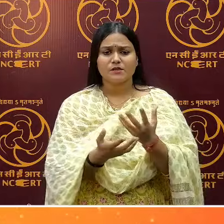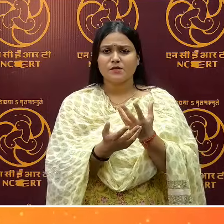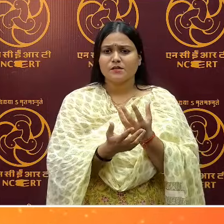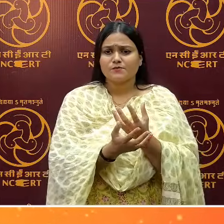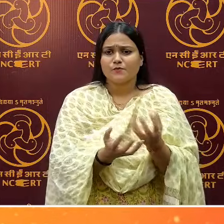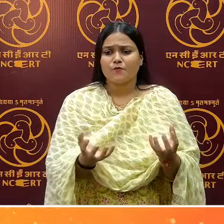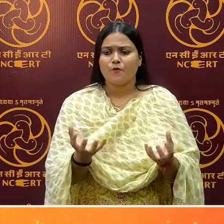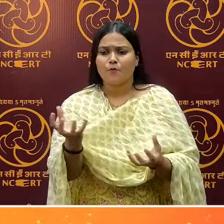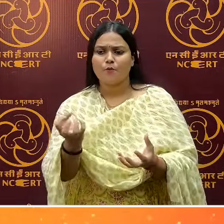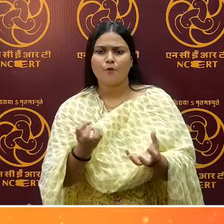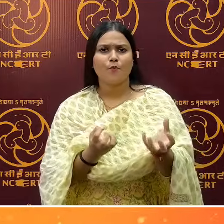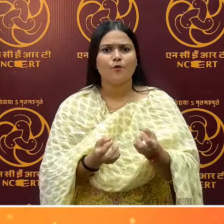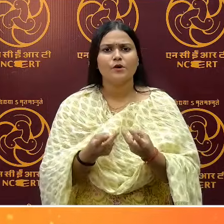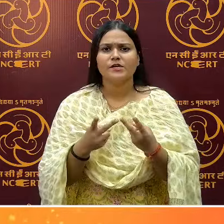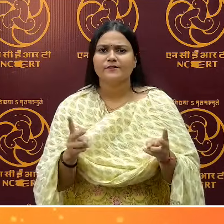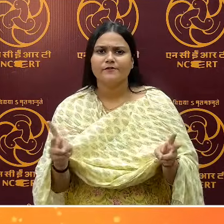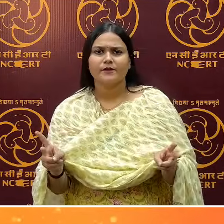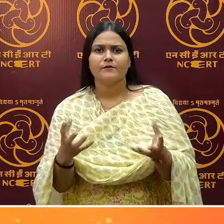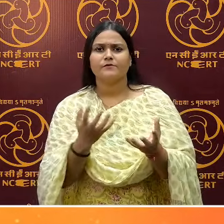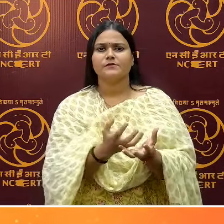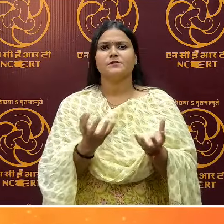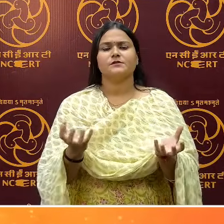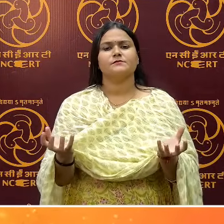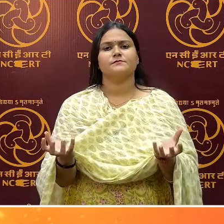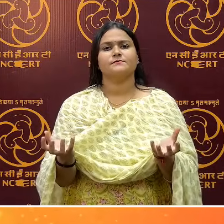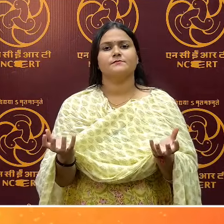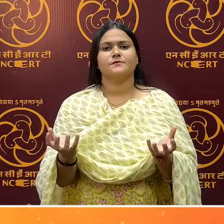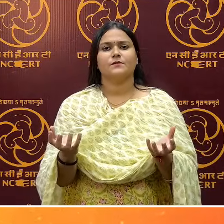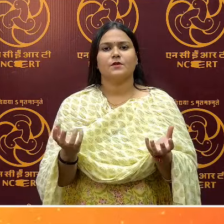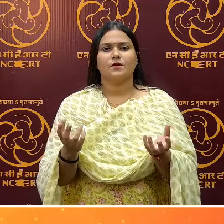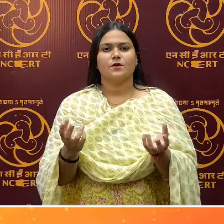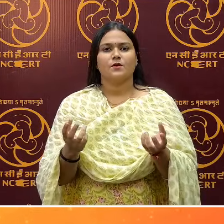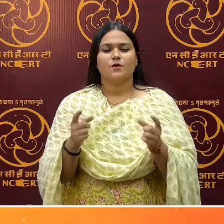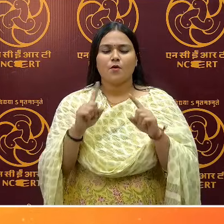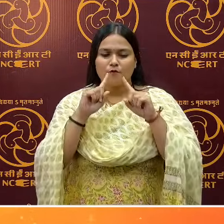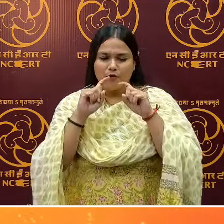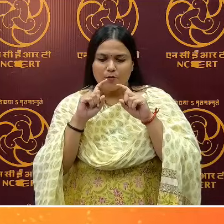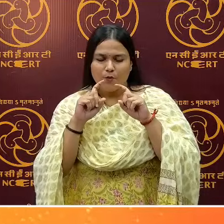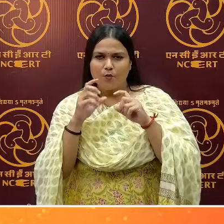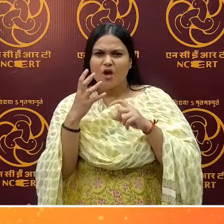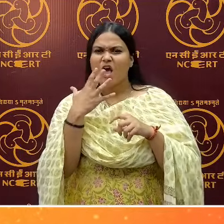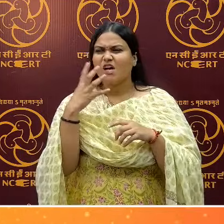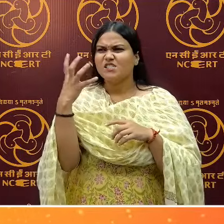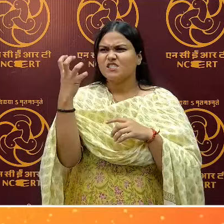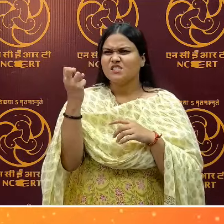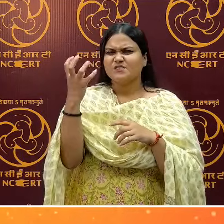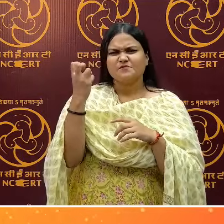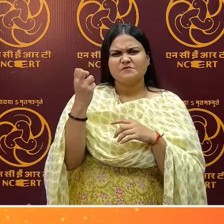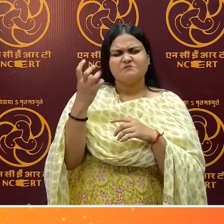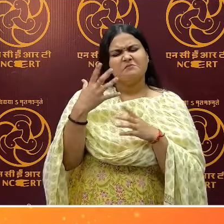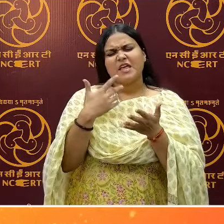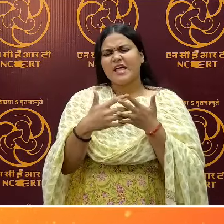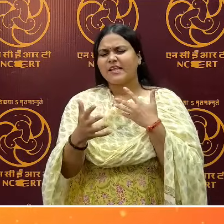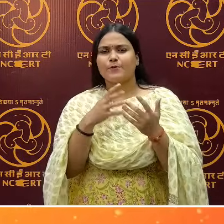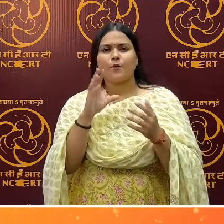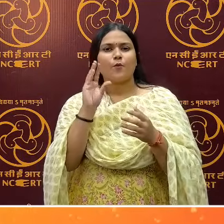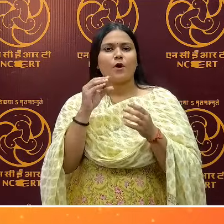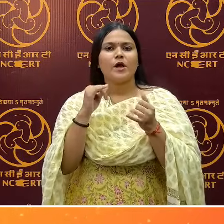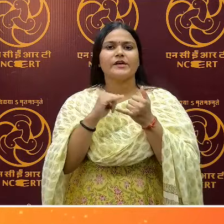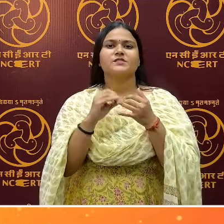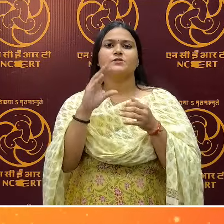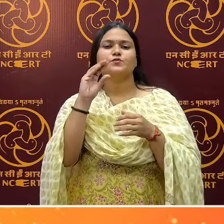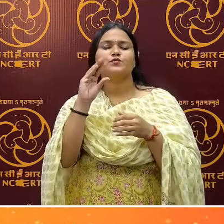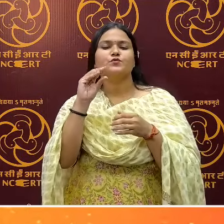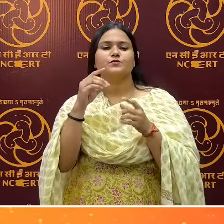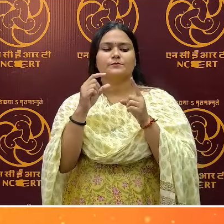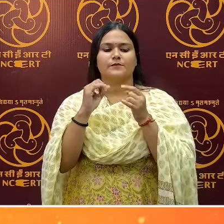did sinking, floating and spinning, so children can find out any old sponge, dry sponge or any piece of sponge which is easily available at